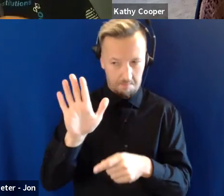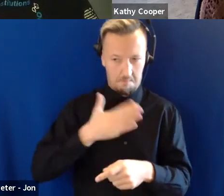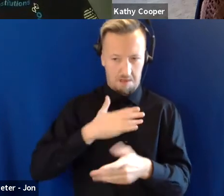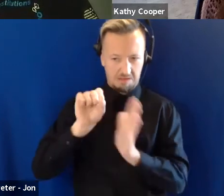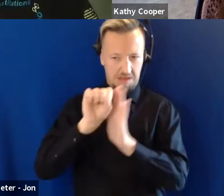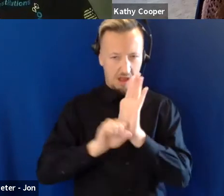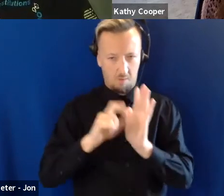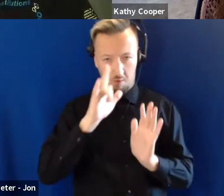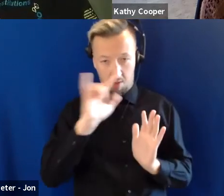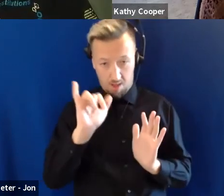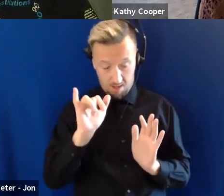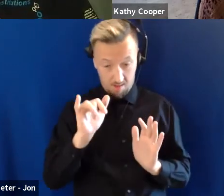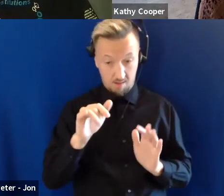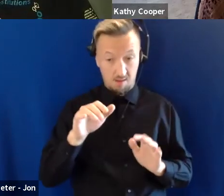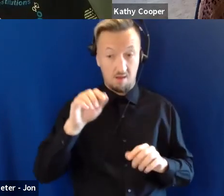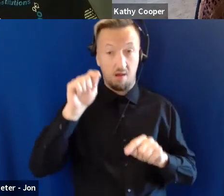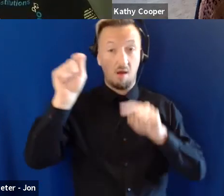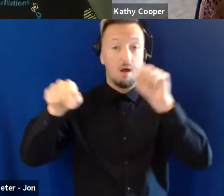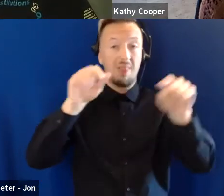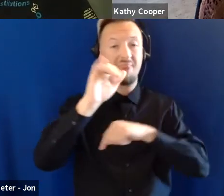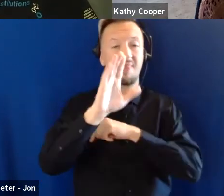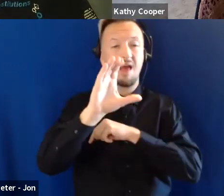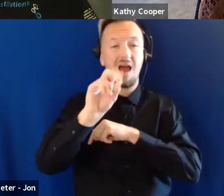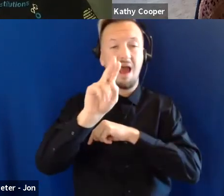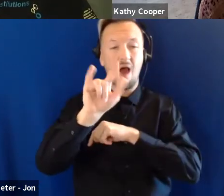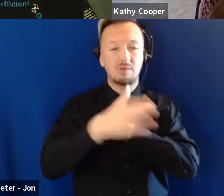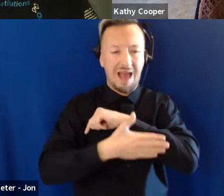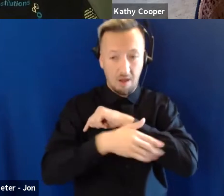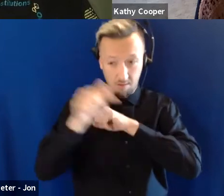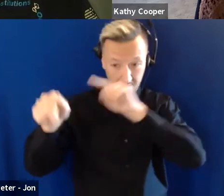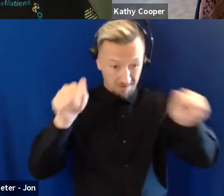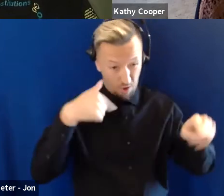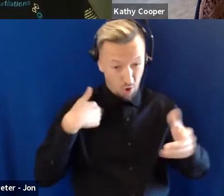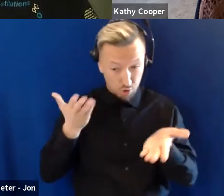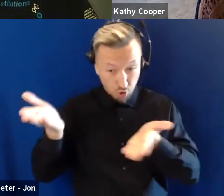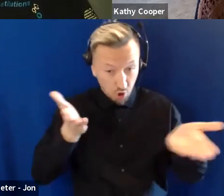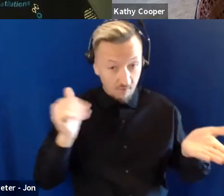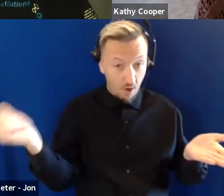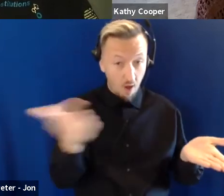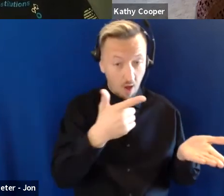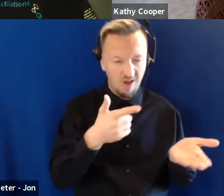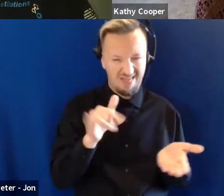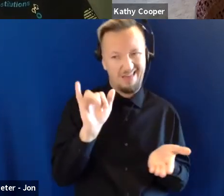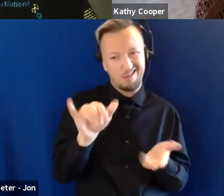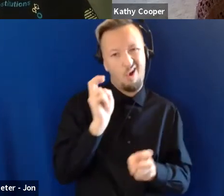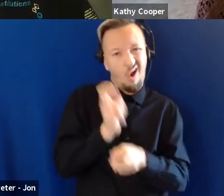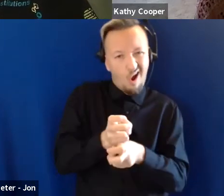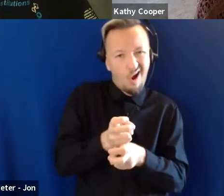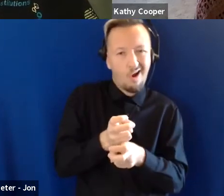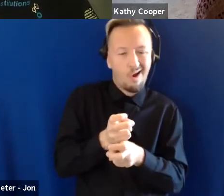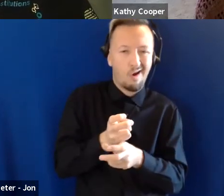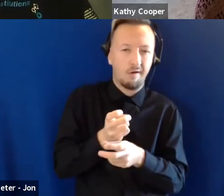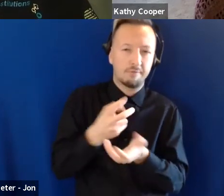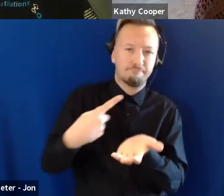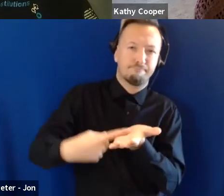we're truly serving all the counties. Those kind of tough discussions, but they have to happen in